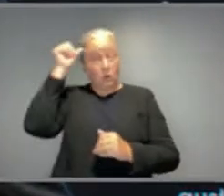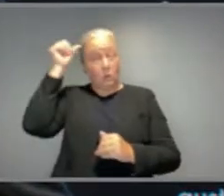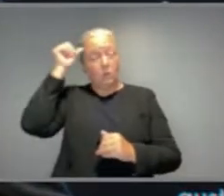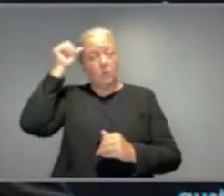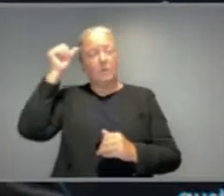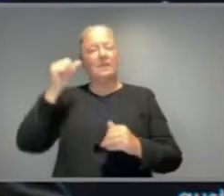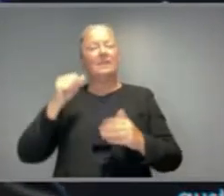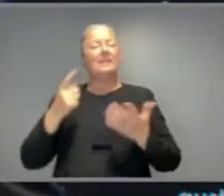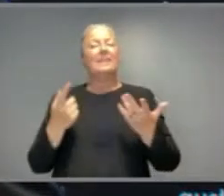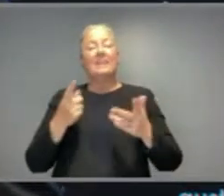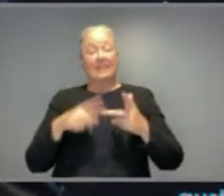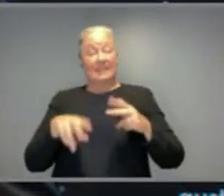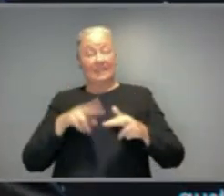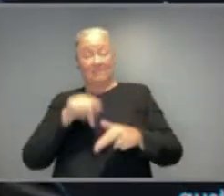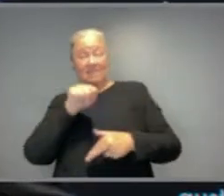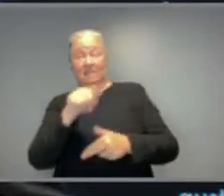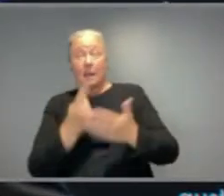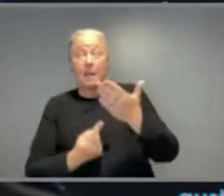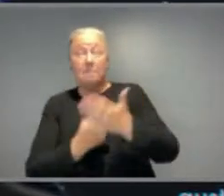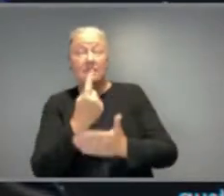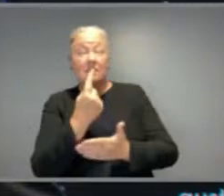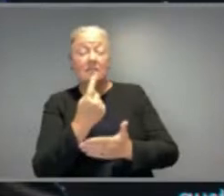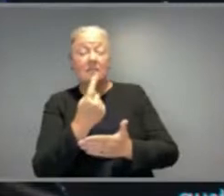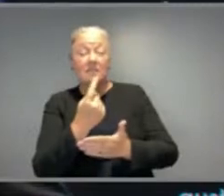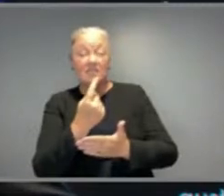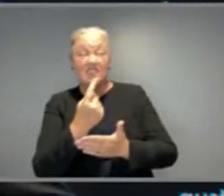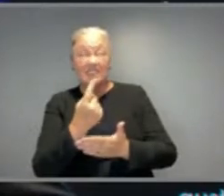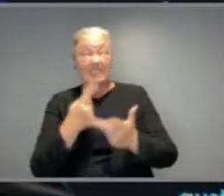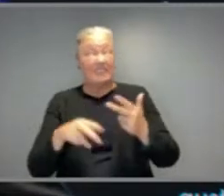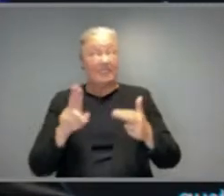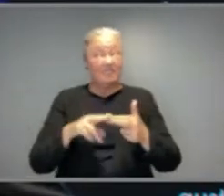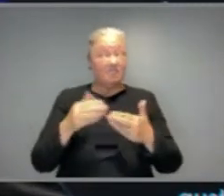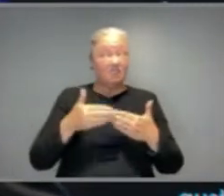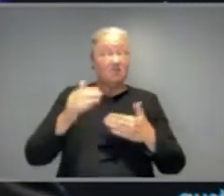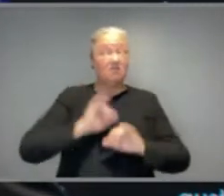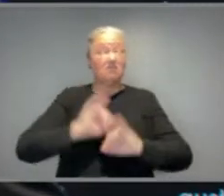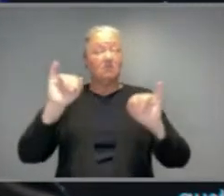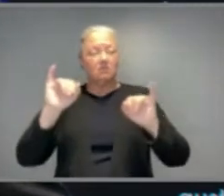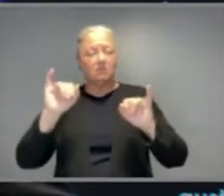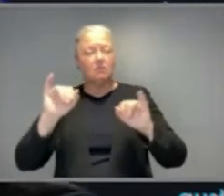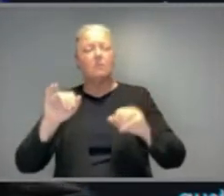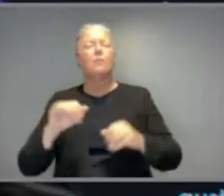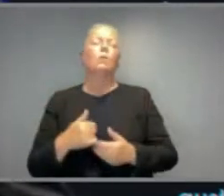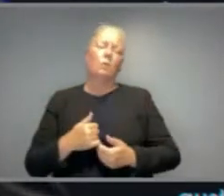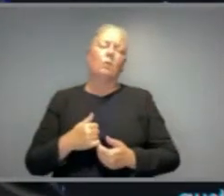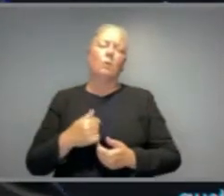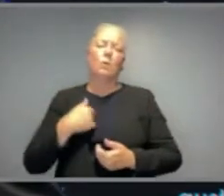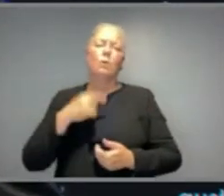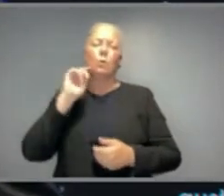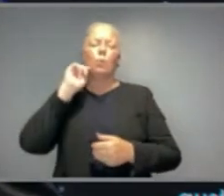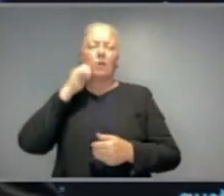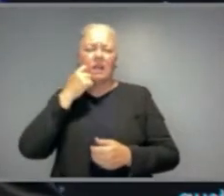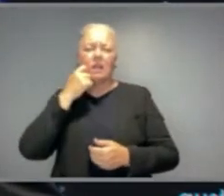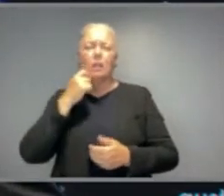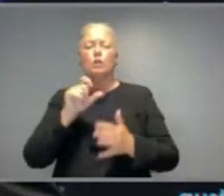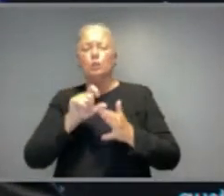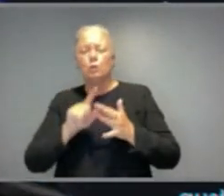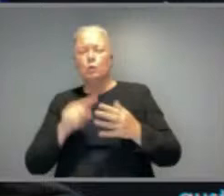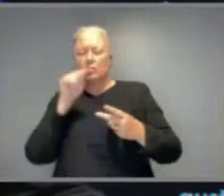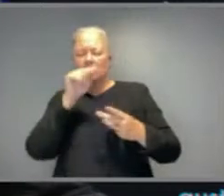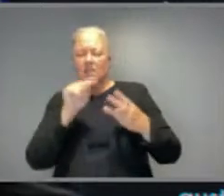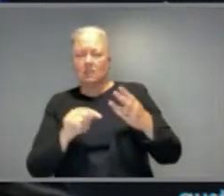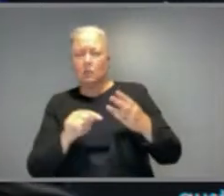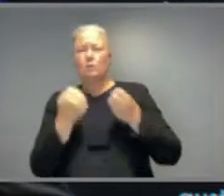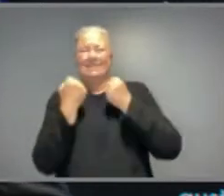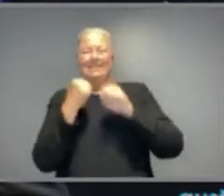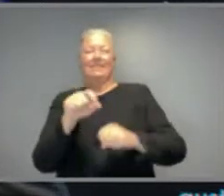such a scenario were to eventuate, then there are additional measures that would be taken to avert those types of outcomes,